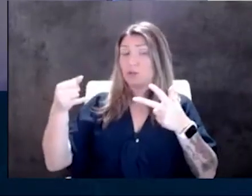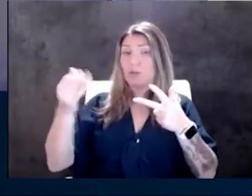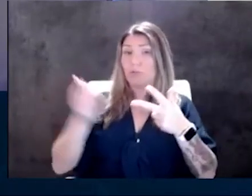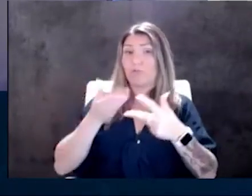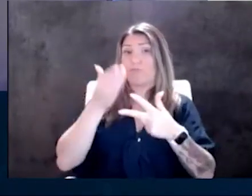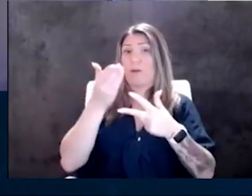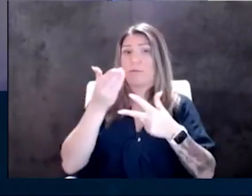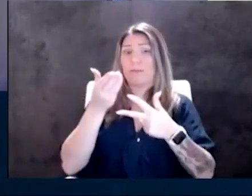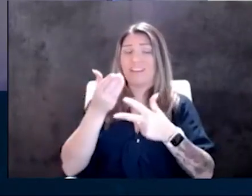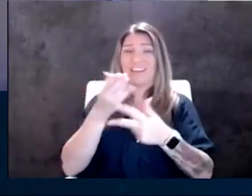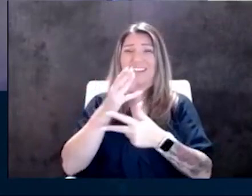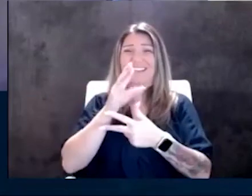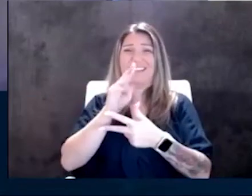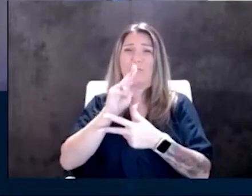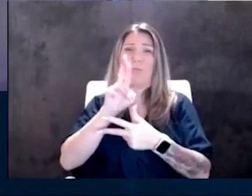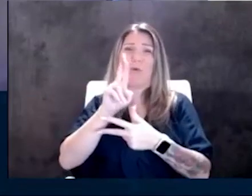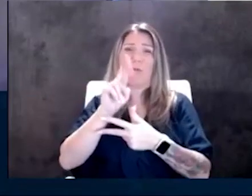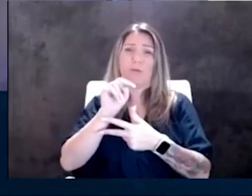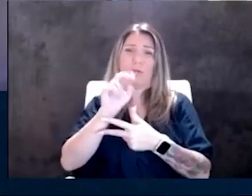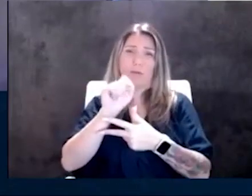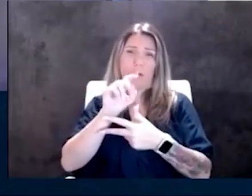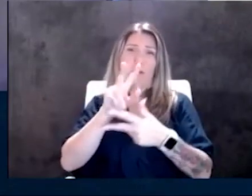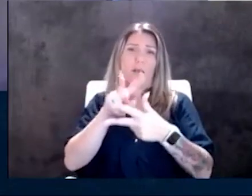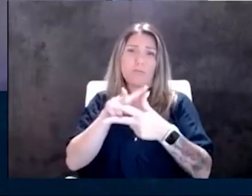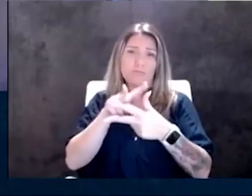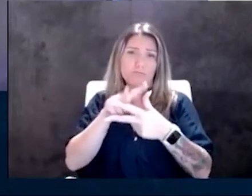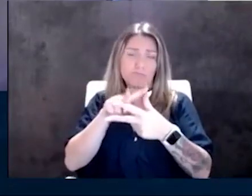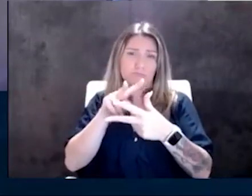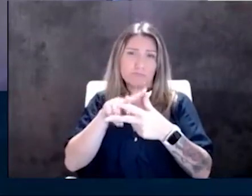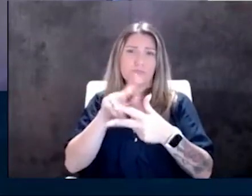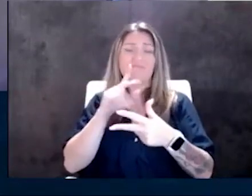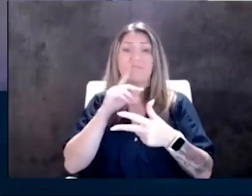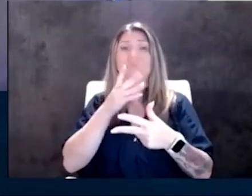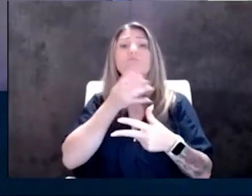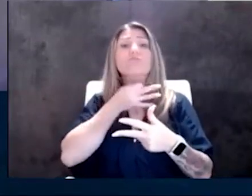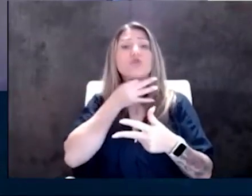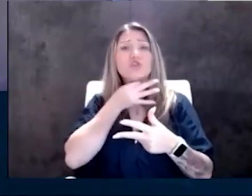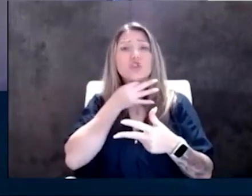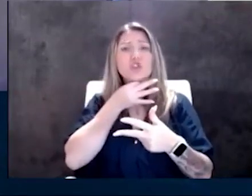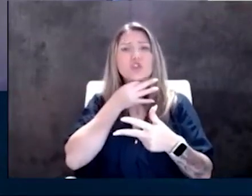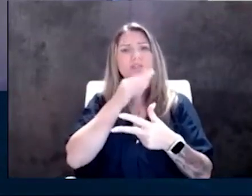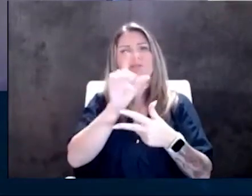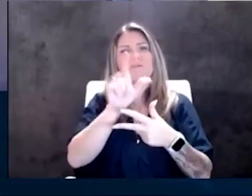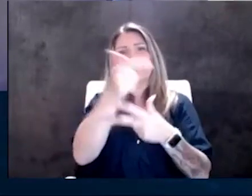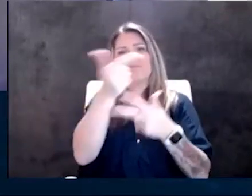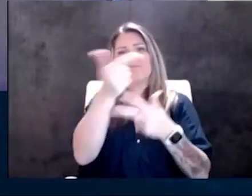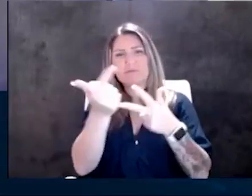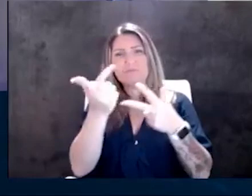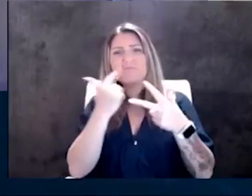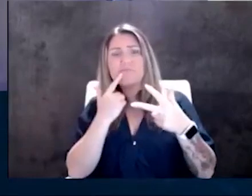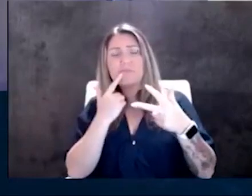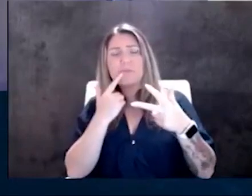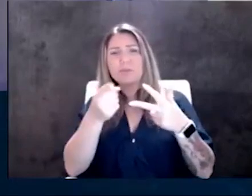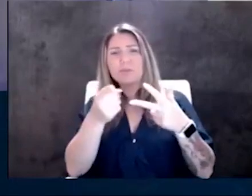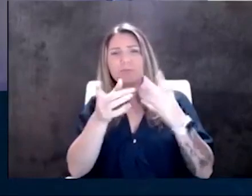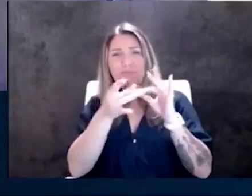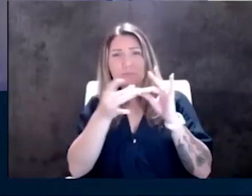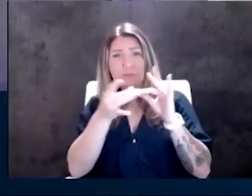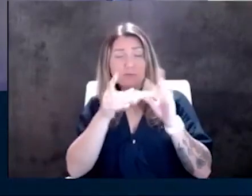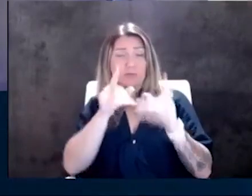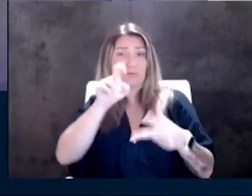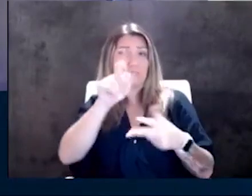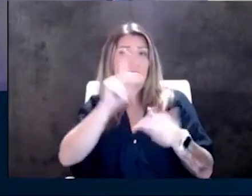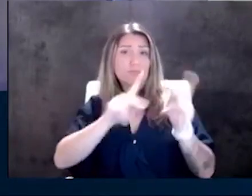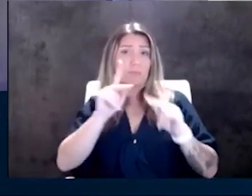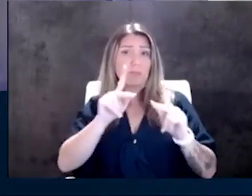get a Pfizer or Moderna booster. And I'm curious, does that go the other way? You touched on it very little bit. Should people stick